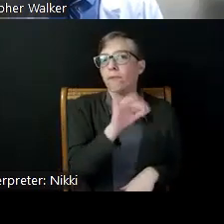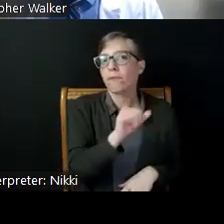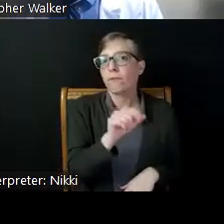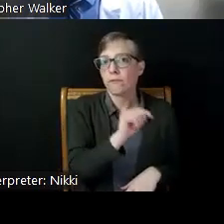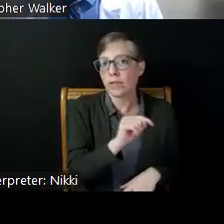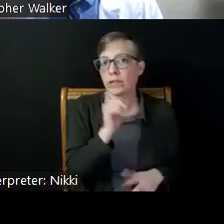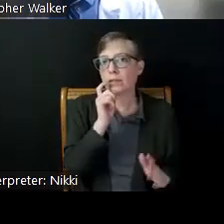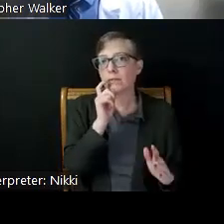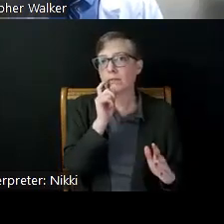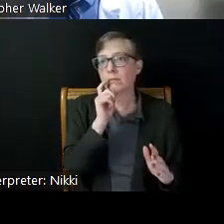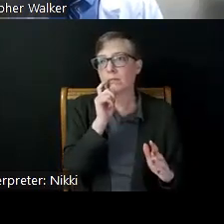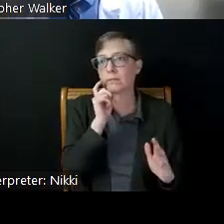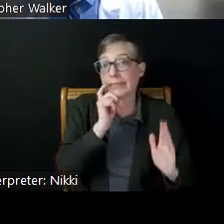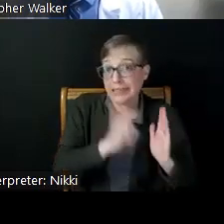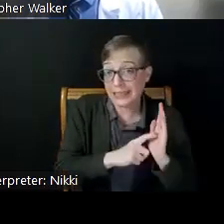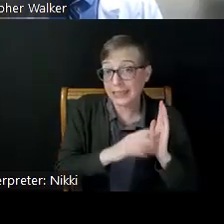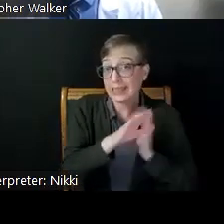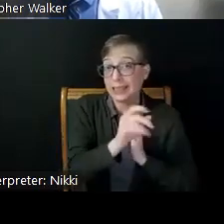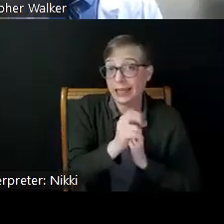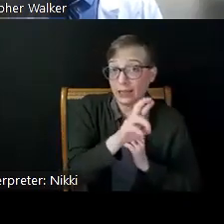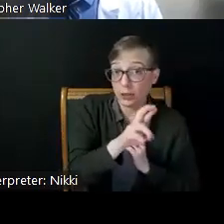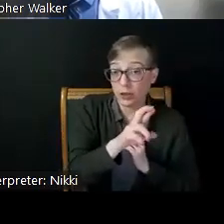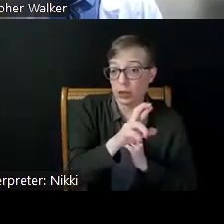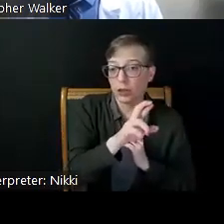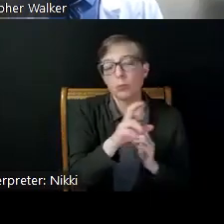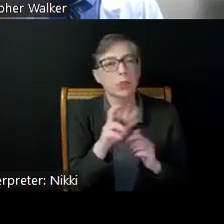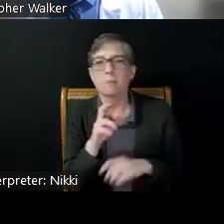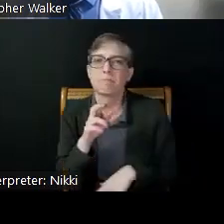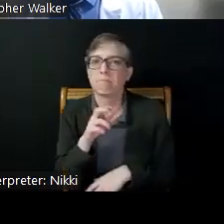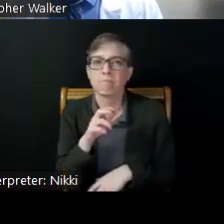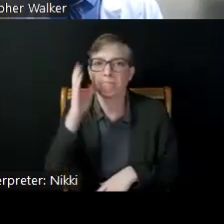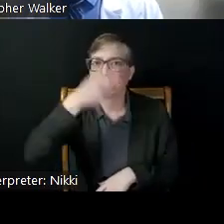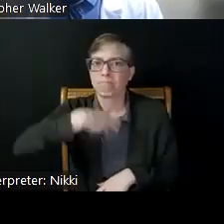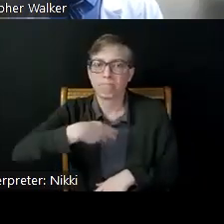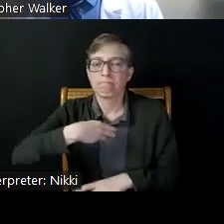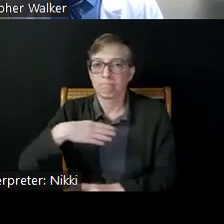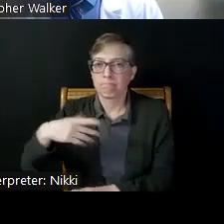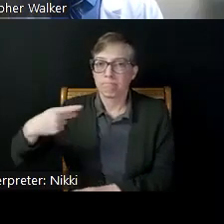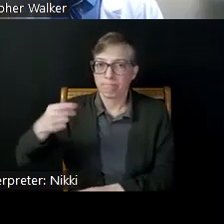it's not able to pick up on the polyps before they turn into cancer.